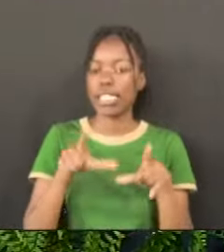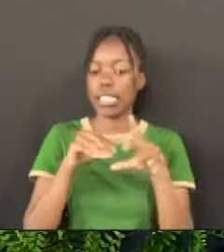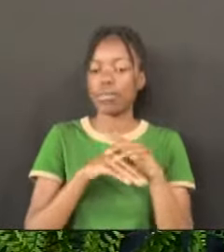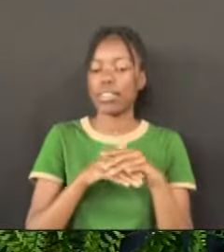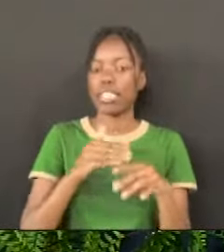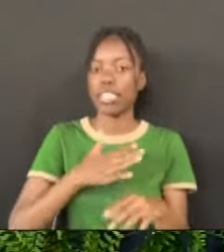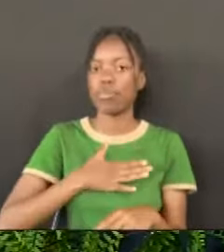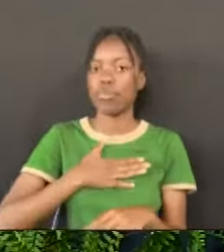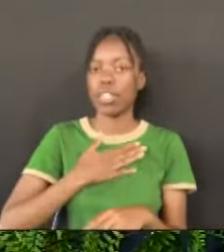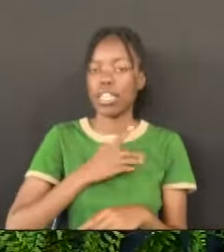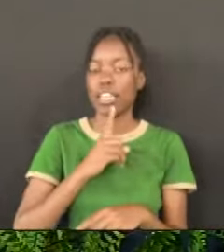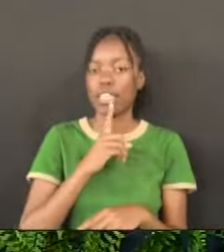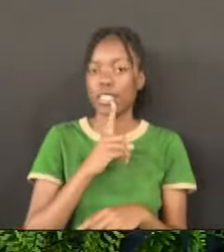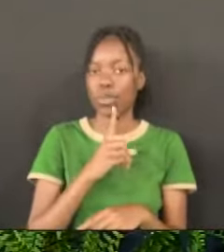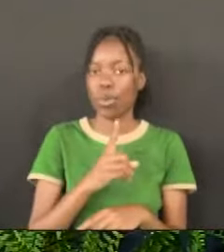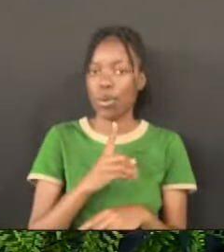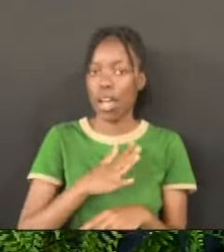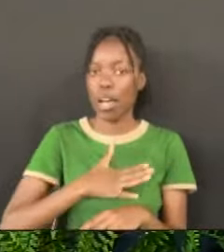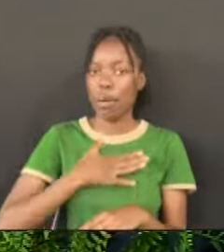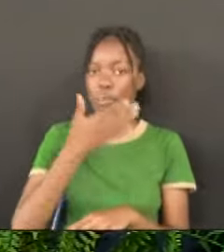God and I.